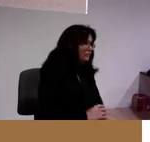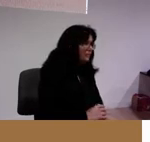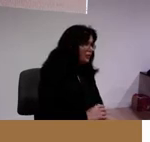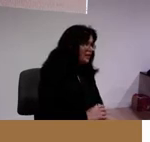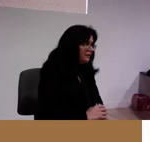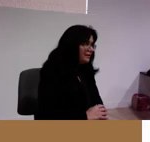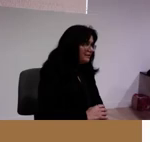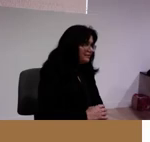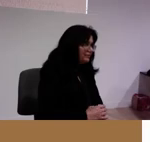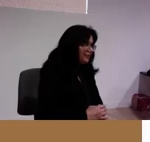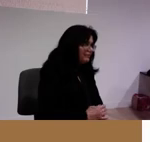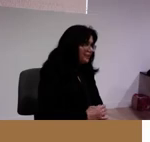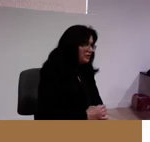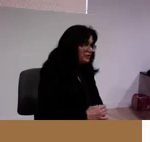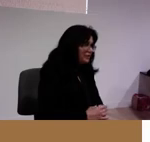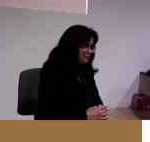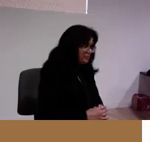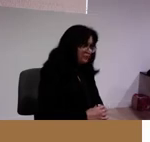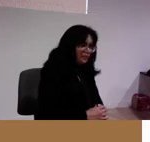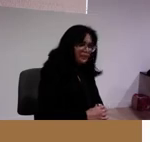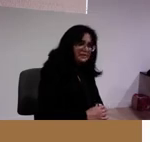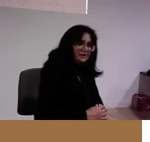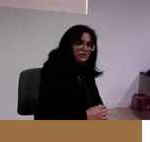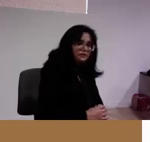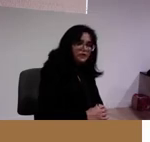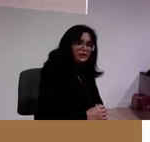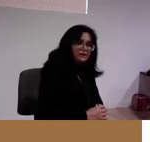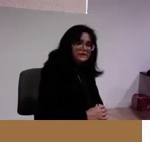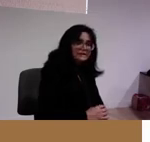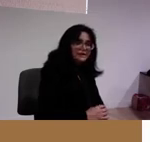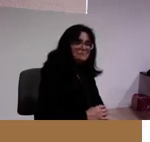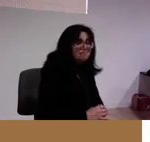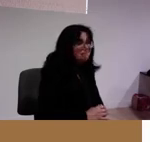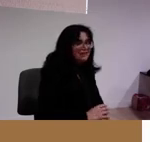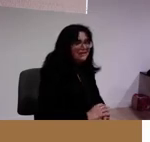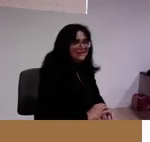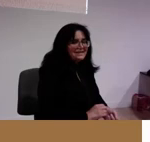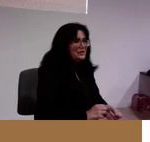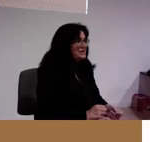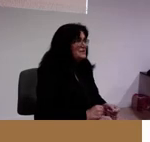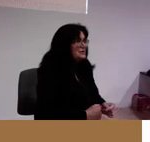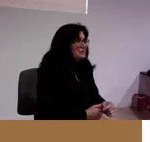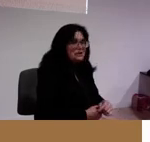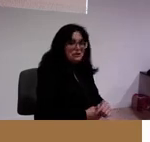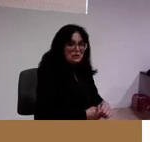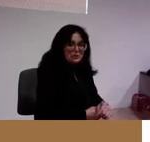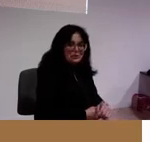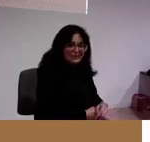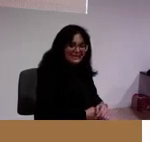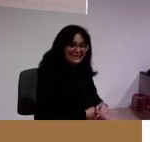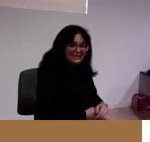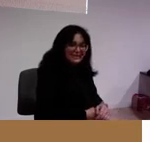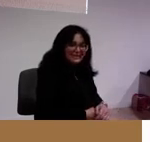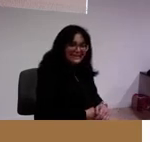not from Harry, but because he set my parents' kitchen on fire. And, so it's hazardous materials.